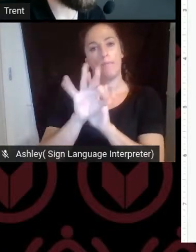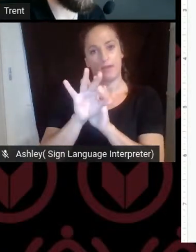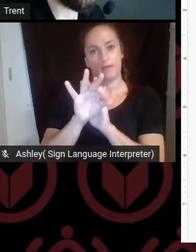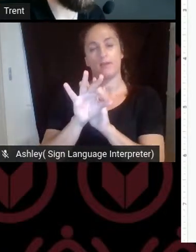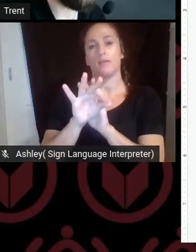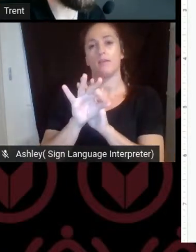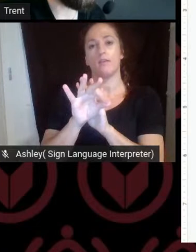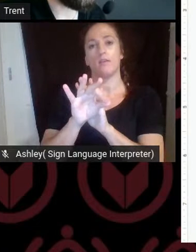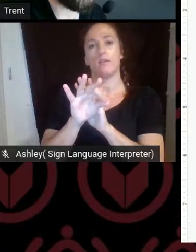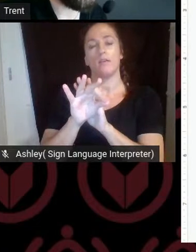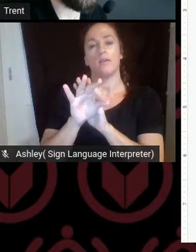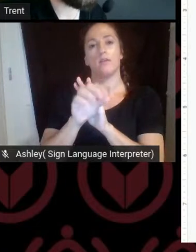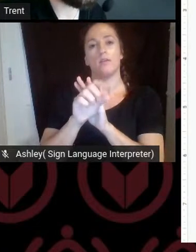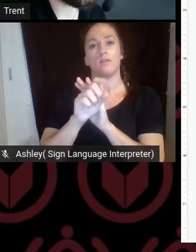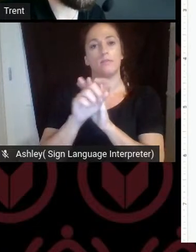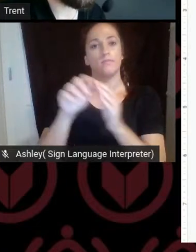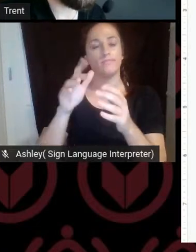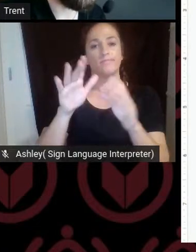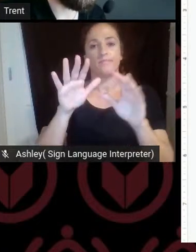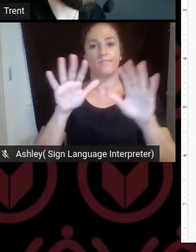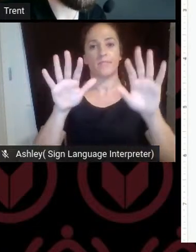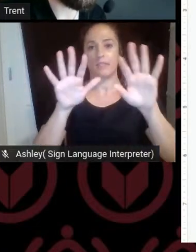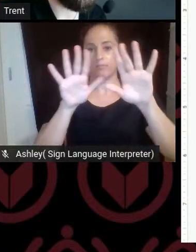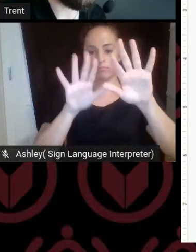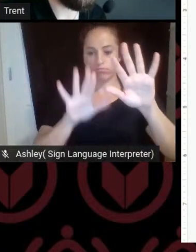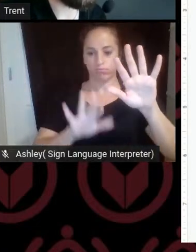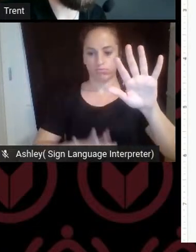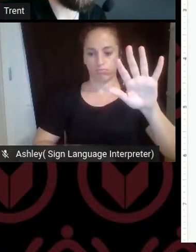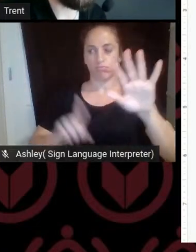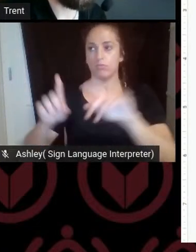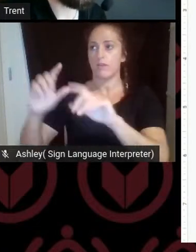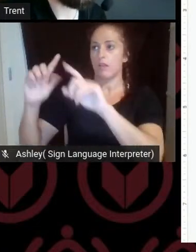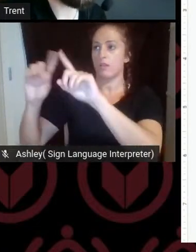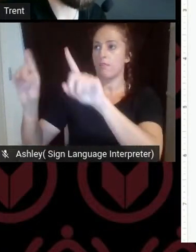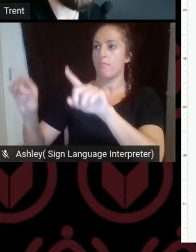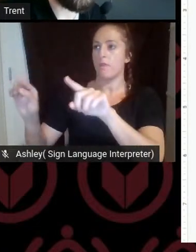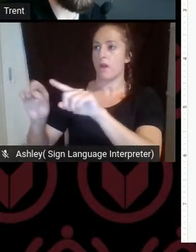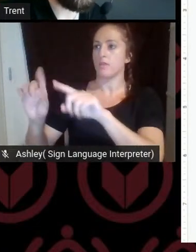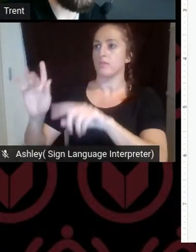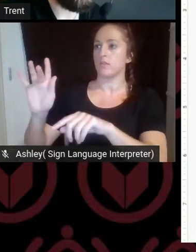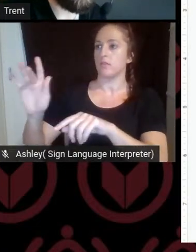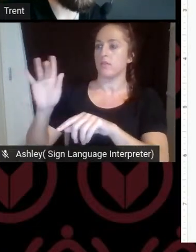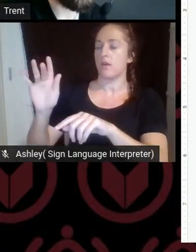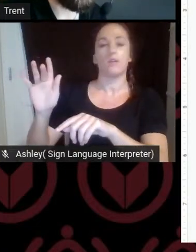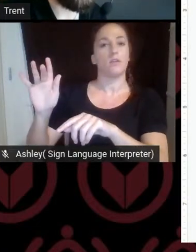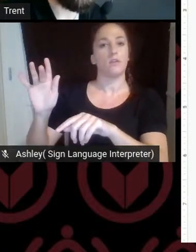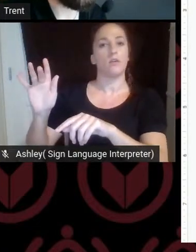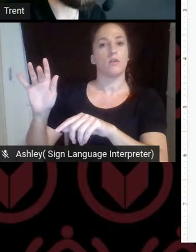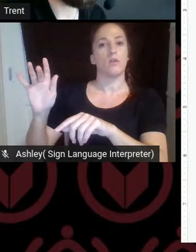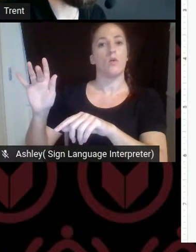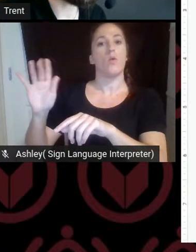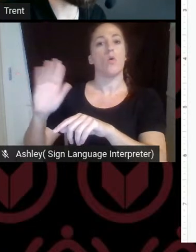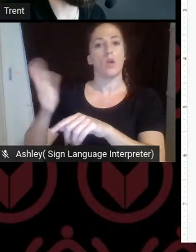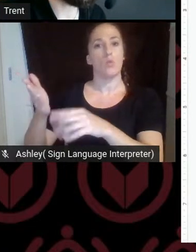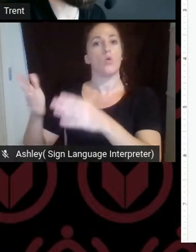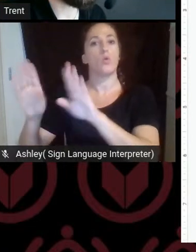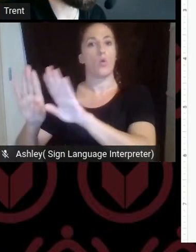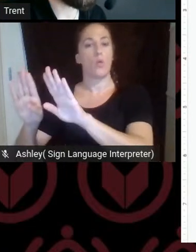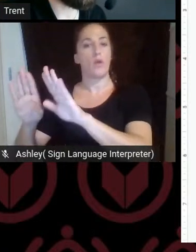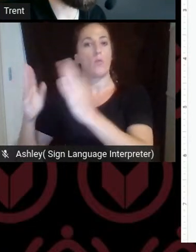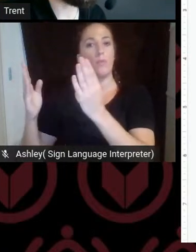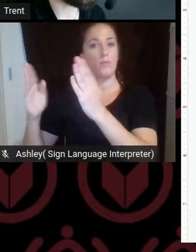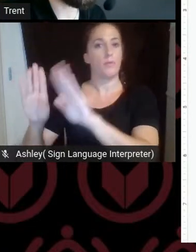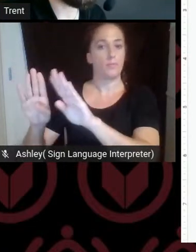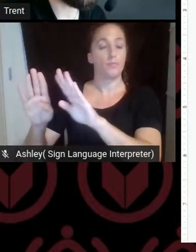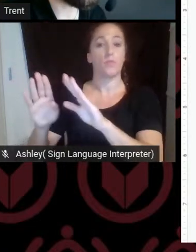a box pop up over here on the right as you select it. If I click off, it goes away. But if you select that, it pops up on the right. You can also